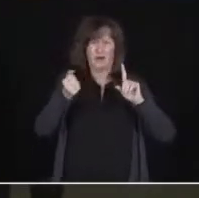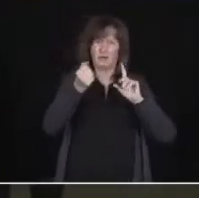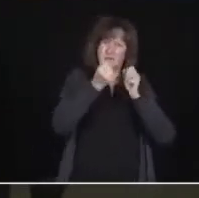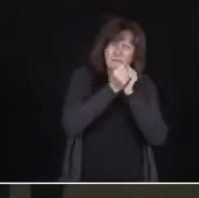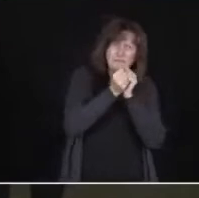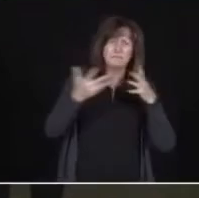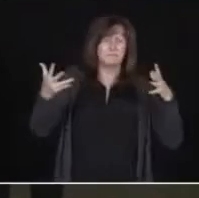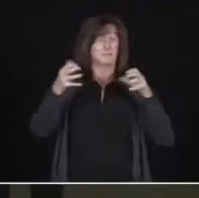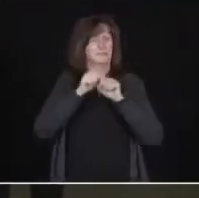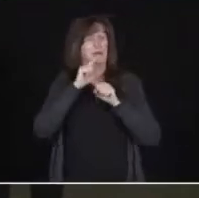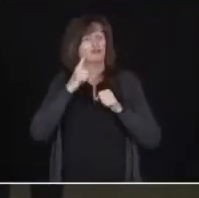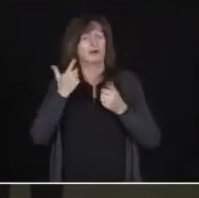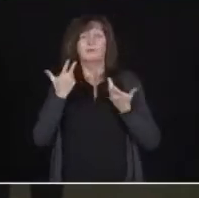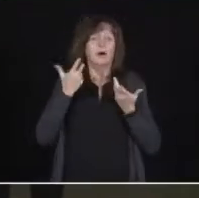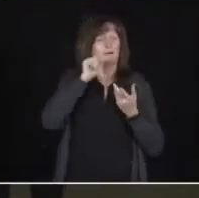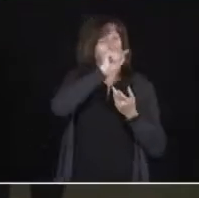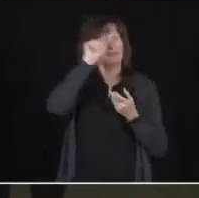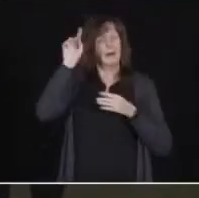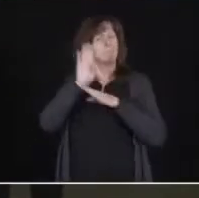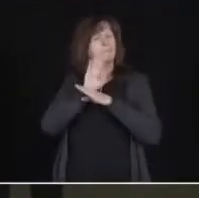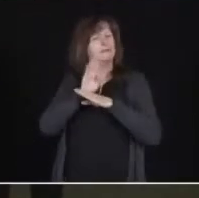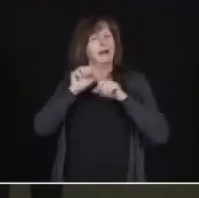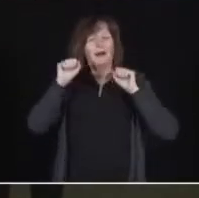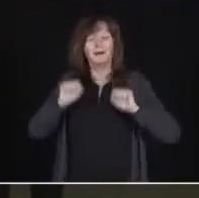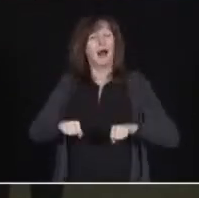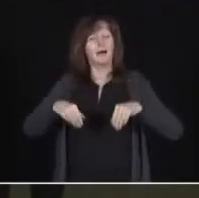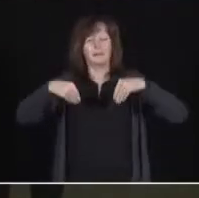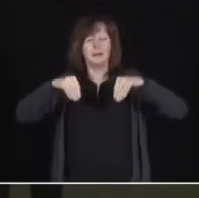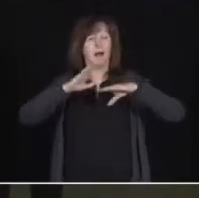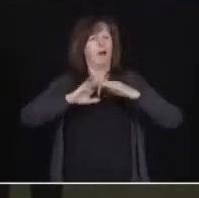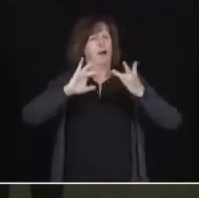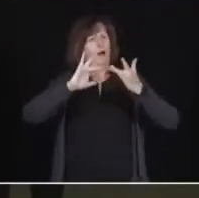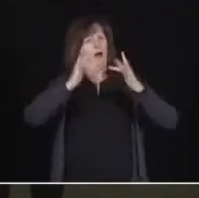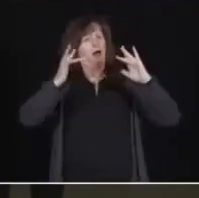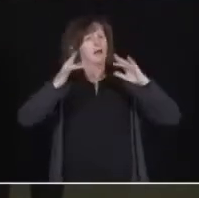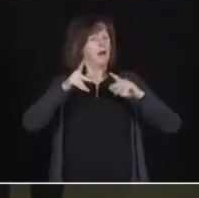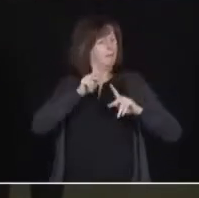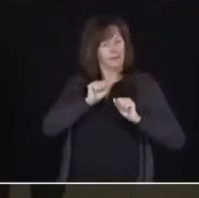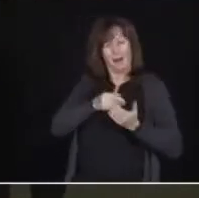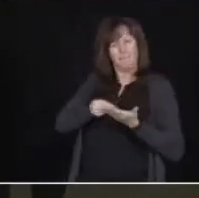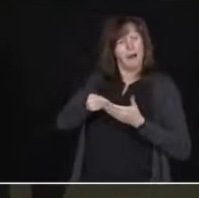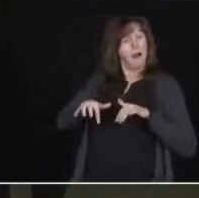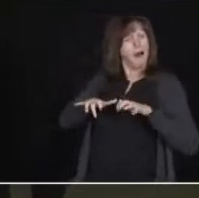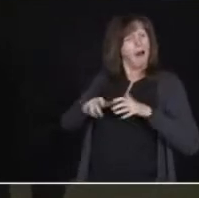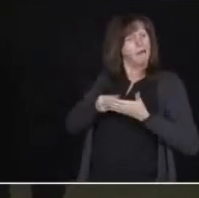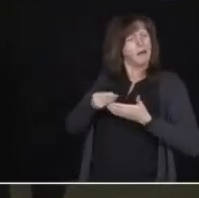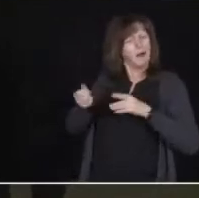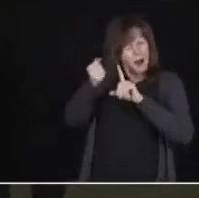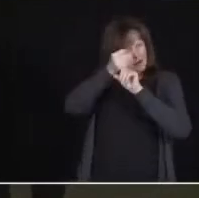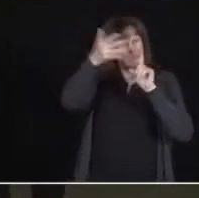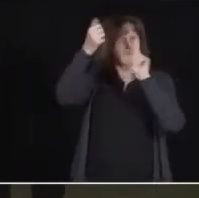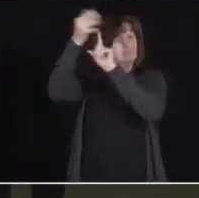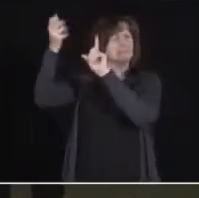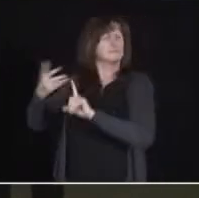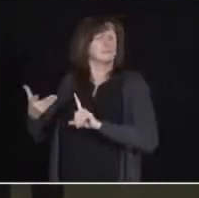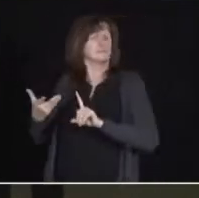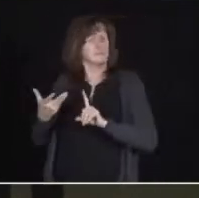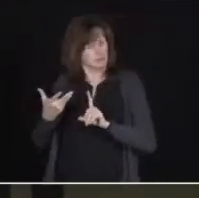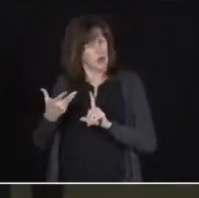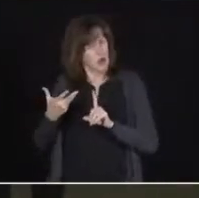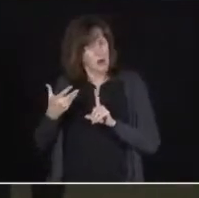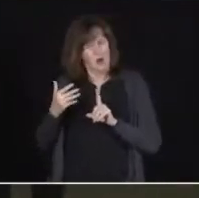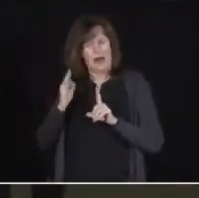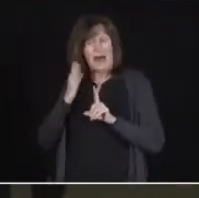businesses can reach new customers and markets. Our ambitious infrastructure plan also requires a strong,